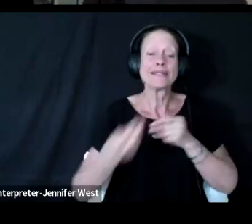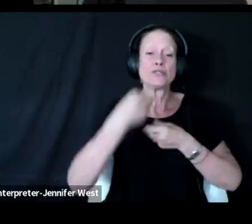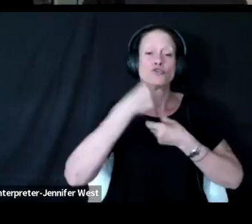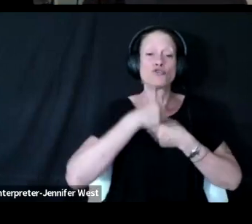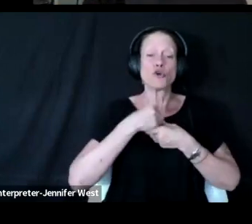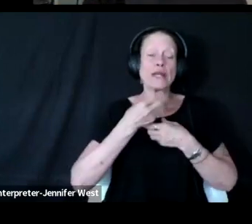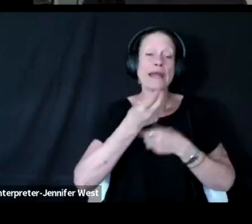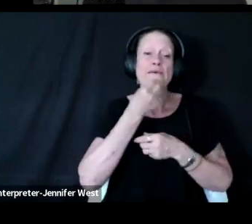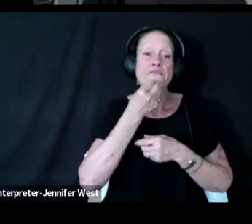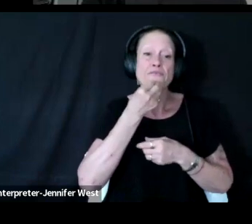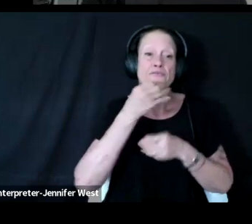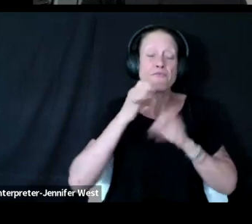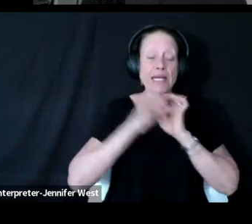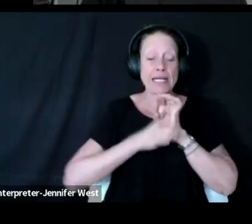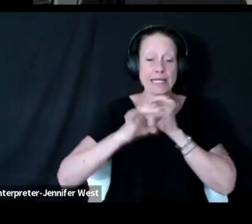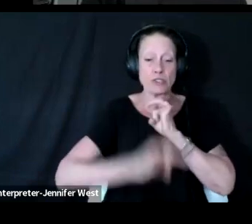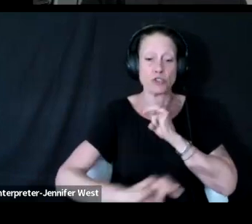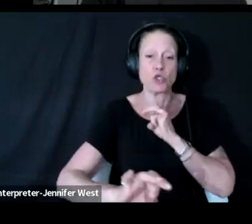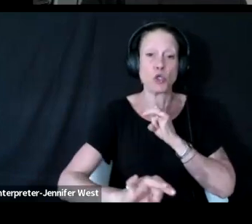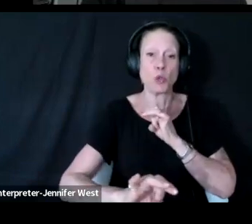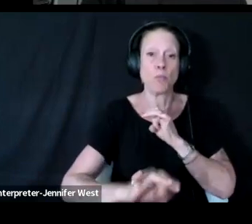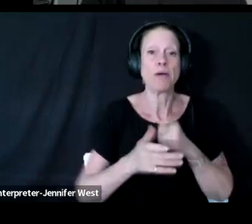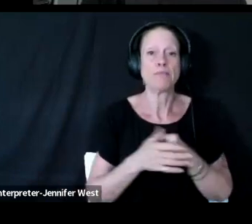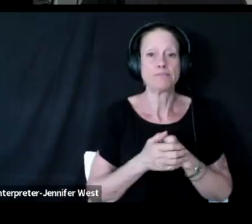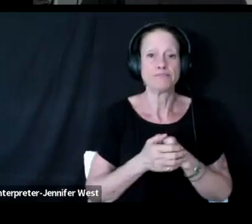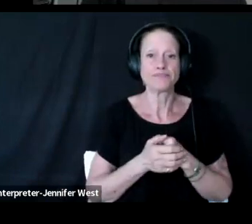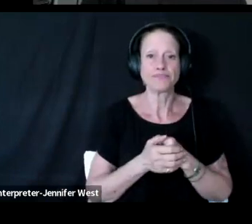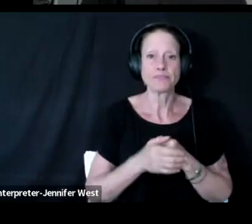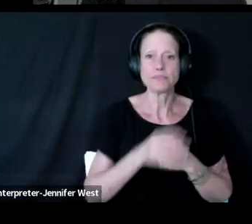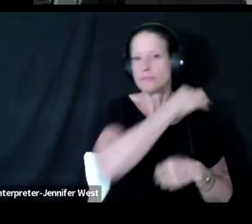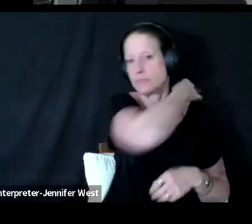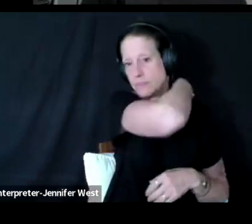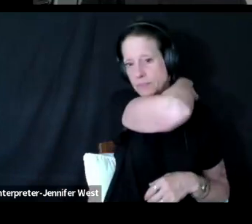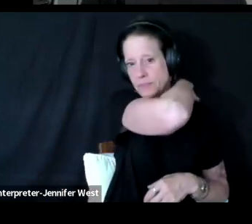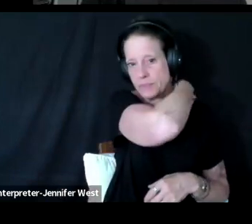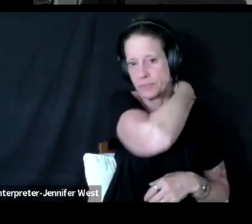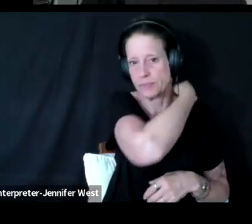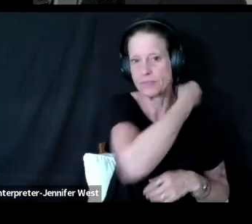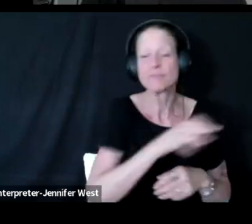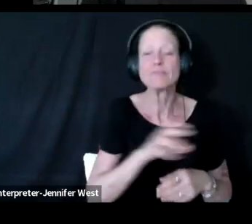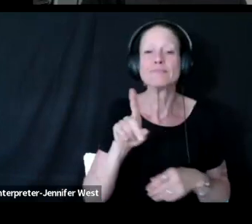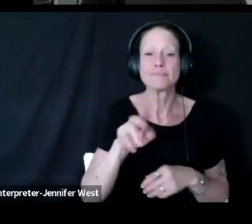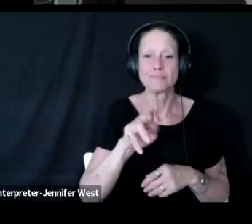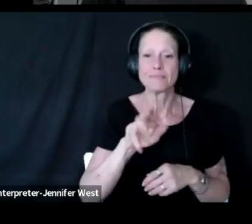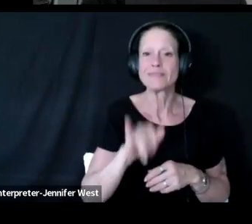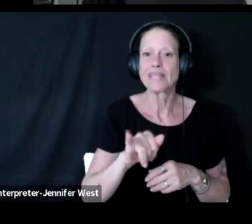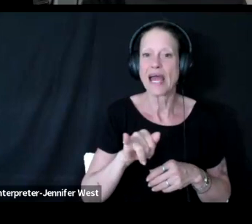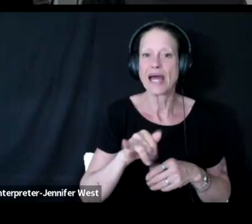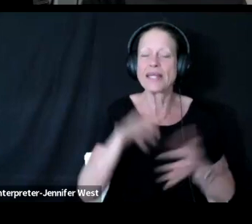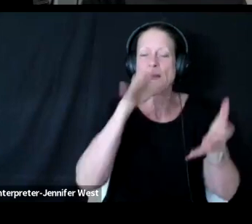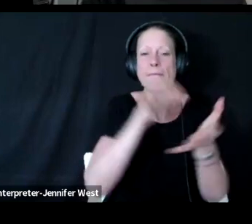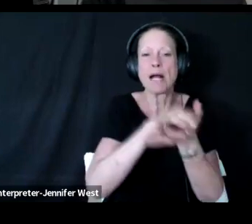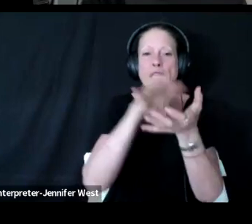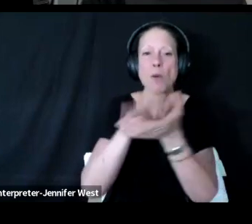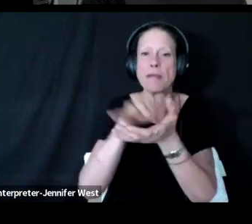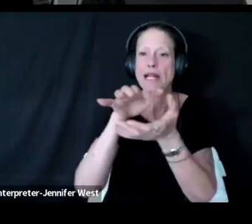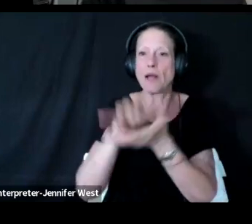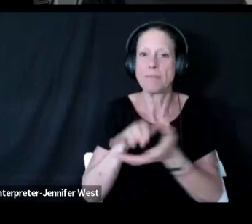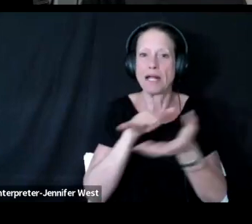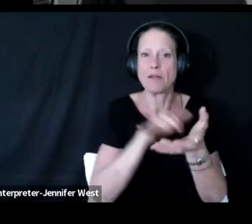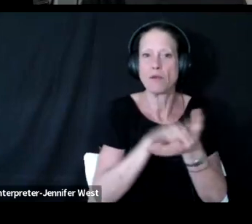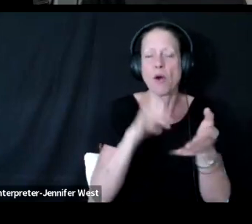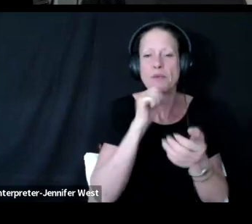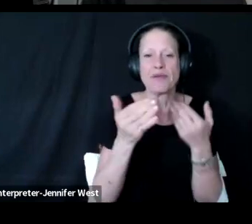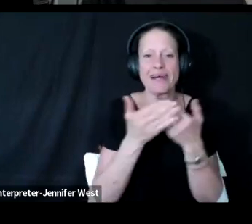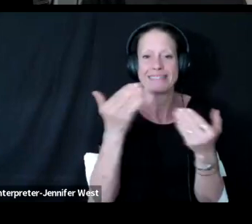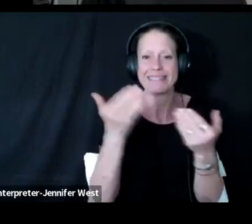very, something very medical. So Danny's bed always has a bunch of pillows on it, which is obviously not easy for her to go to